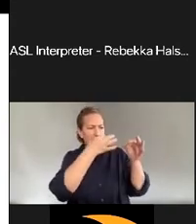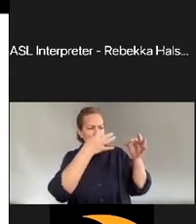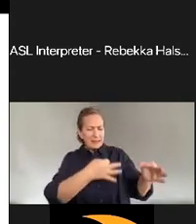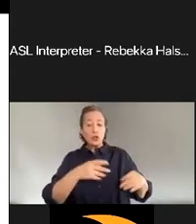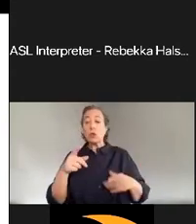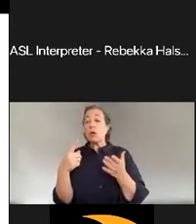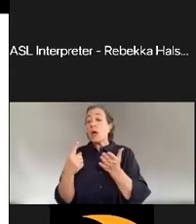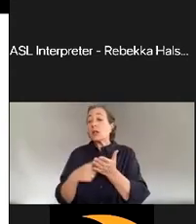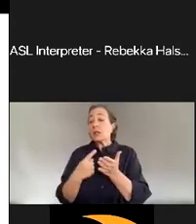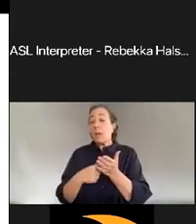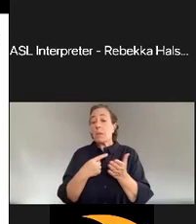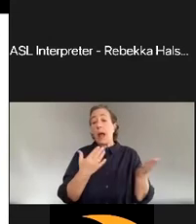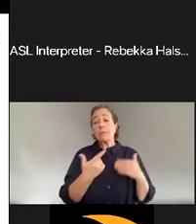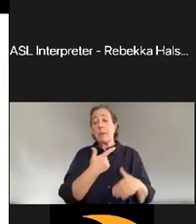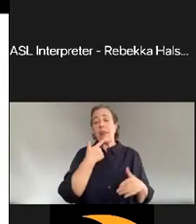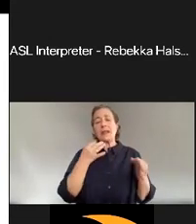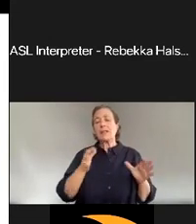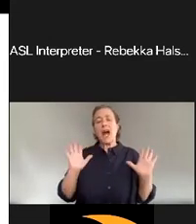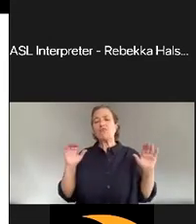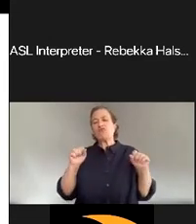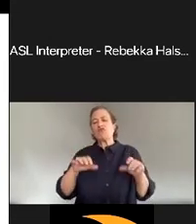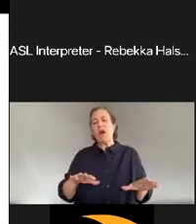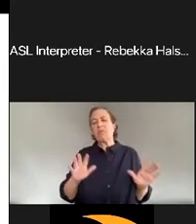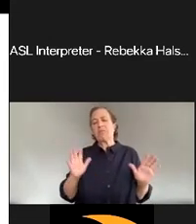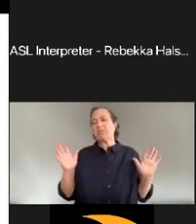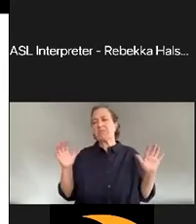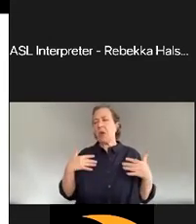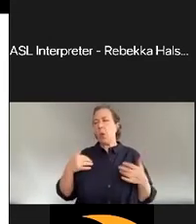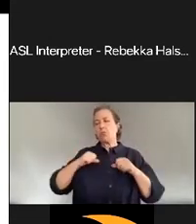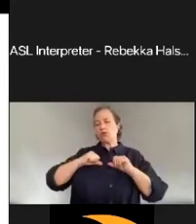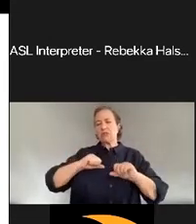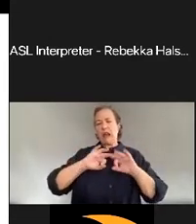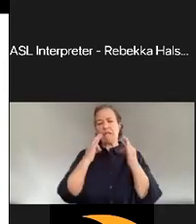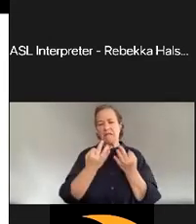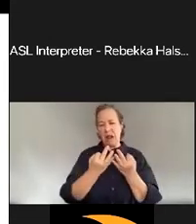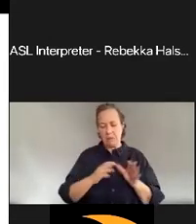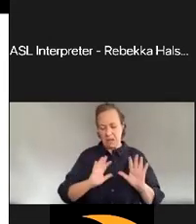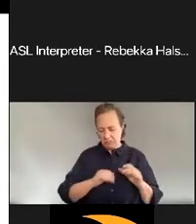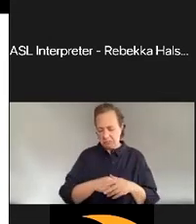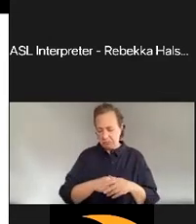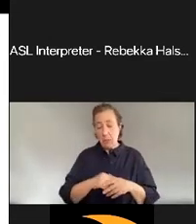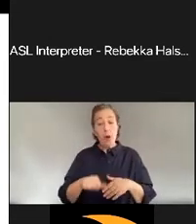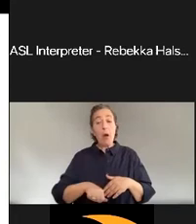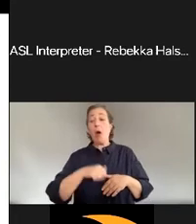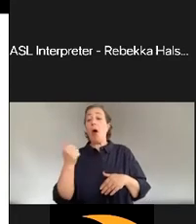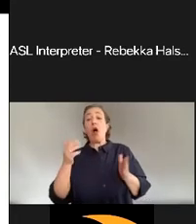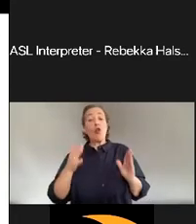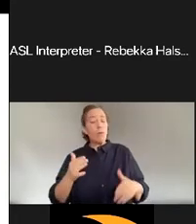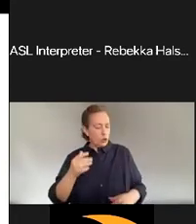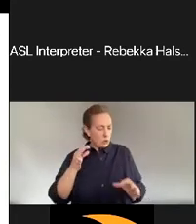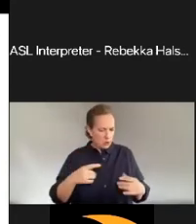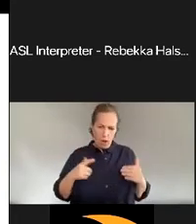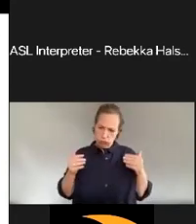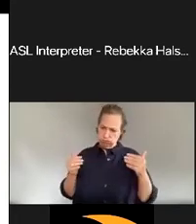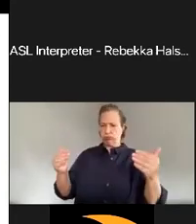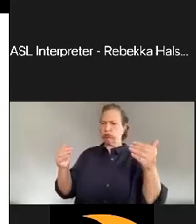to protect their family, they don't want to go forward with their rights, whereas another person might decide that they do want to. And I think